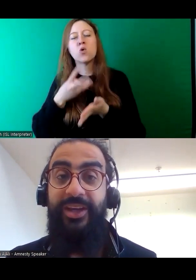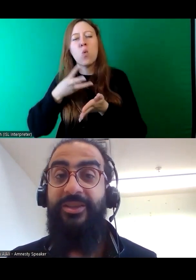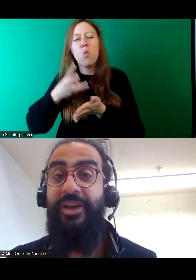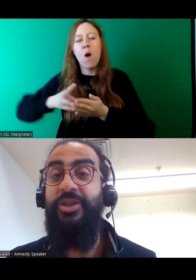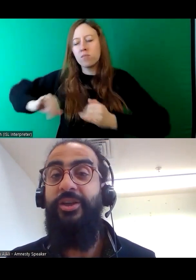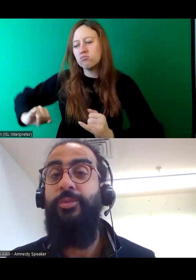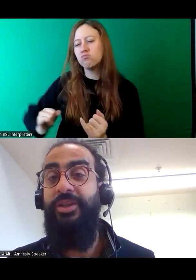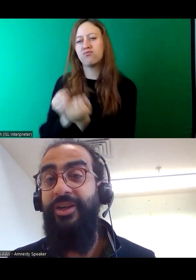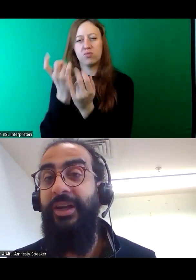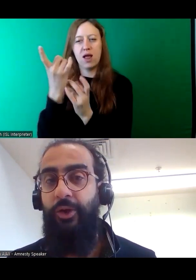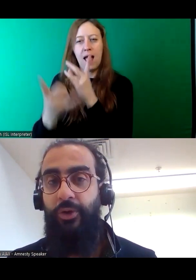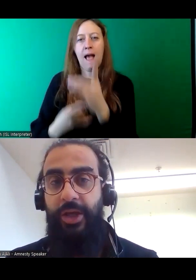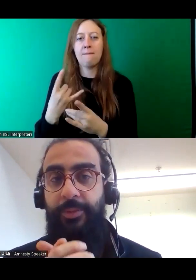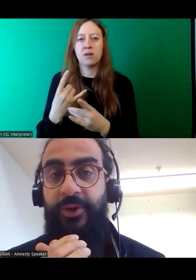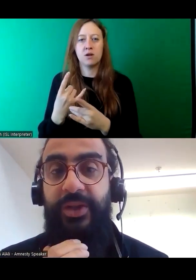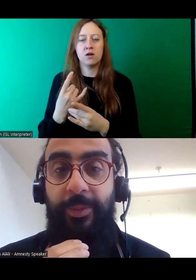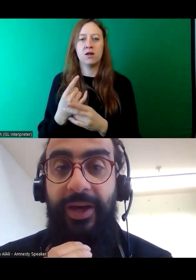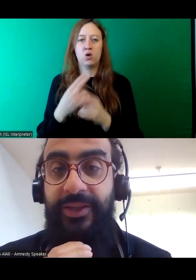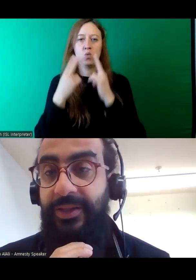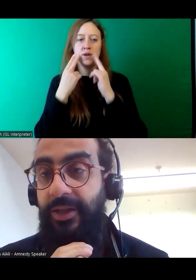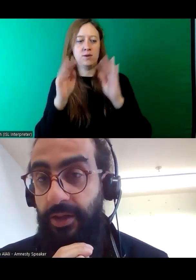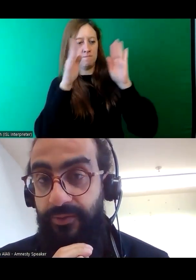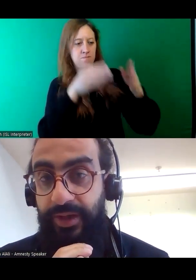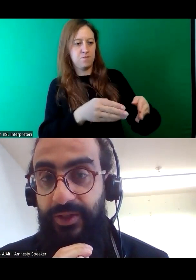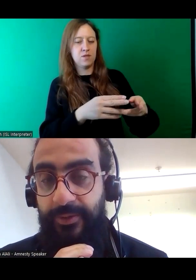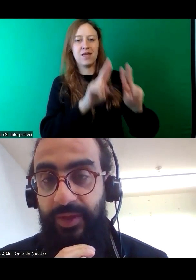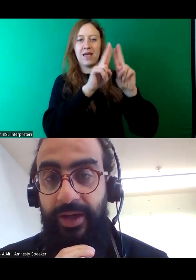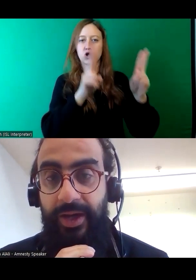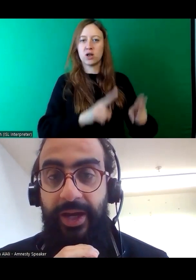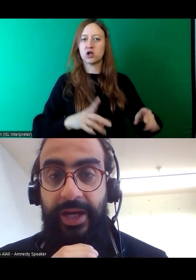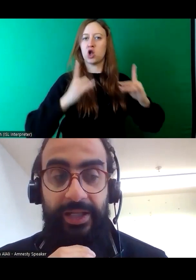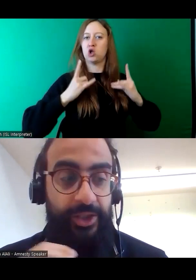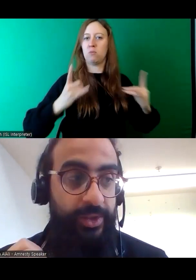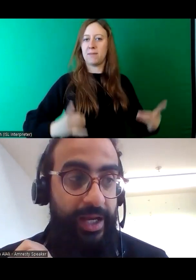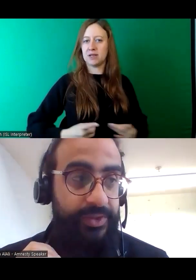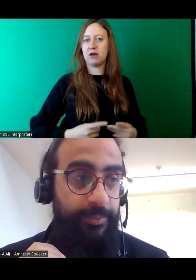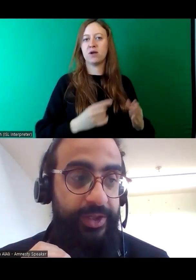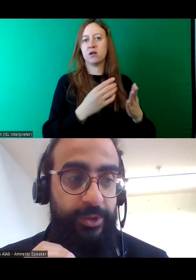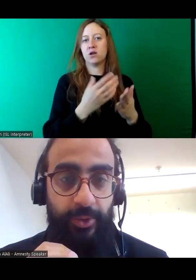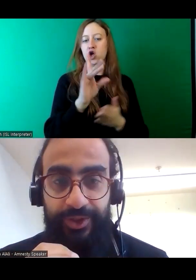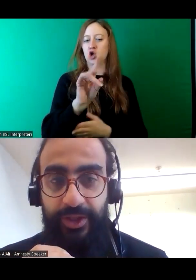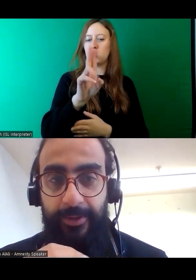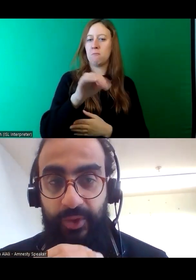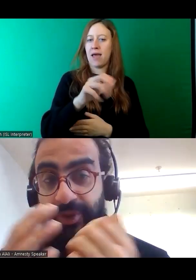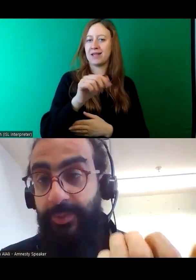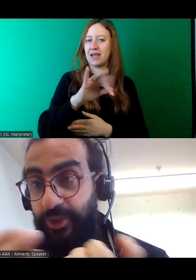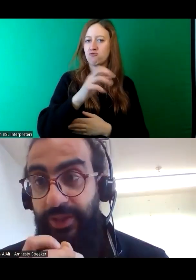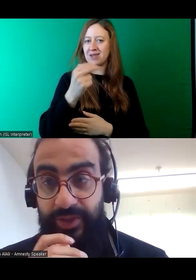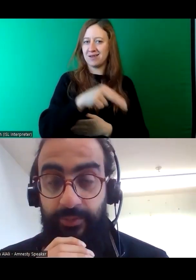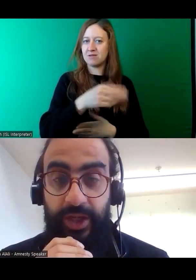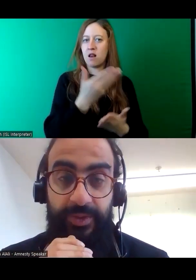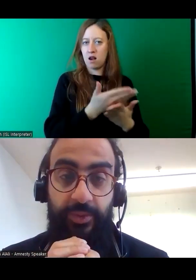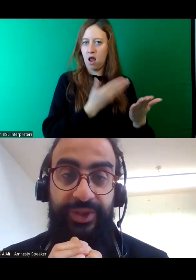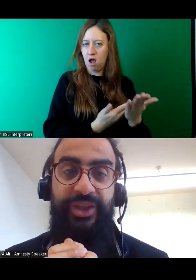explaining what the international humanitarian law, because it applies in conflicts. And you would have some people questioning, or some